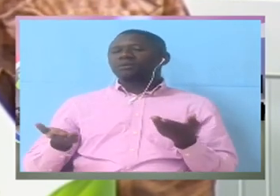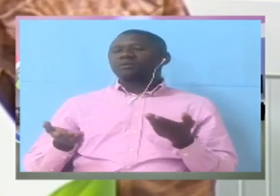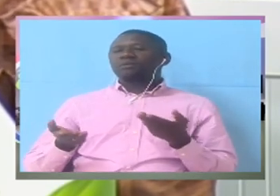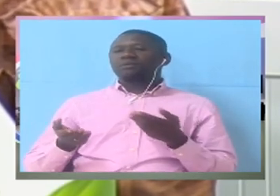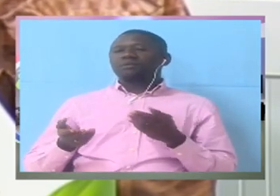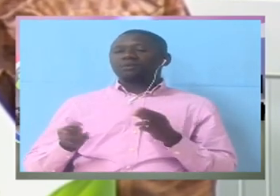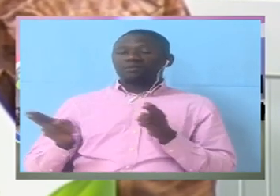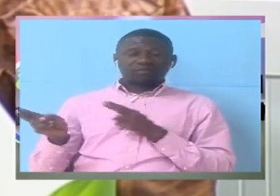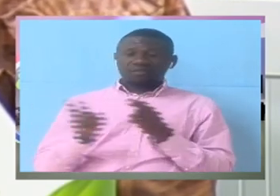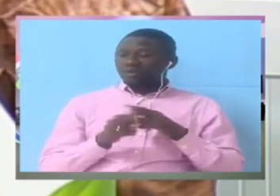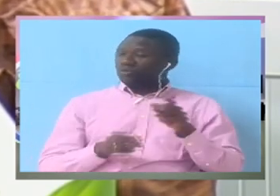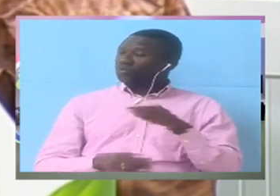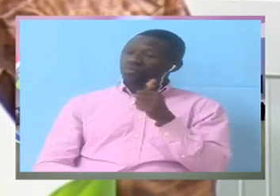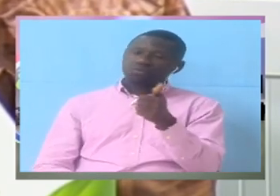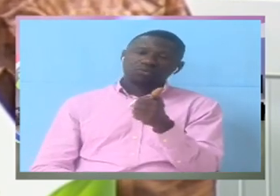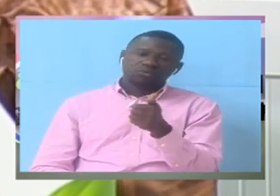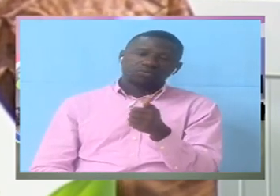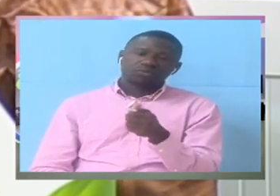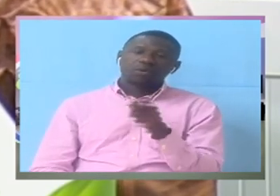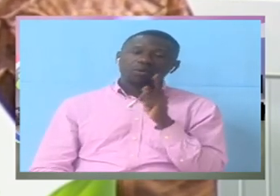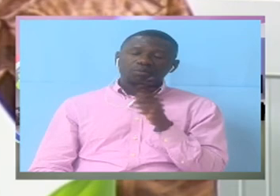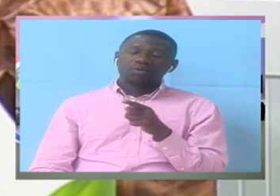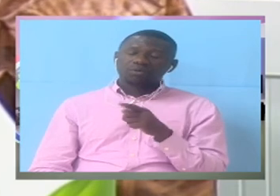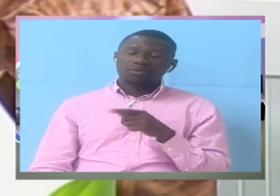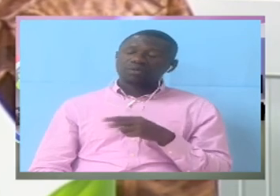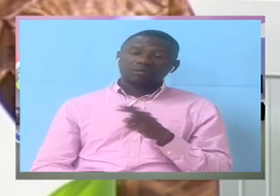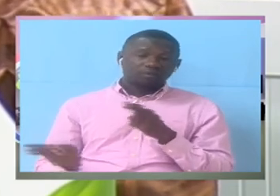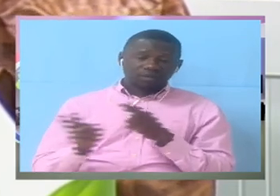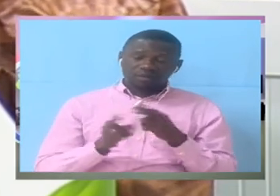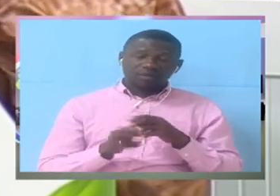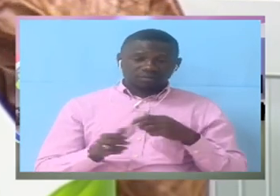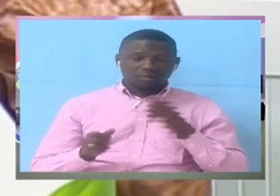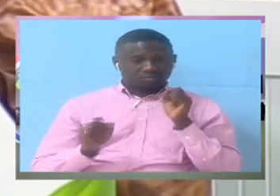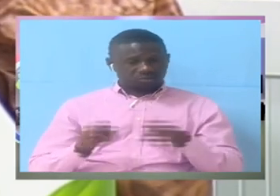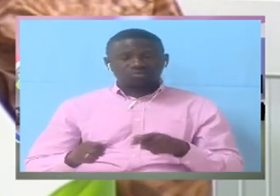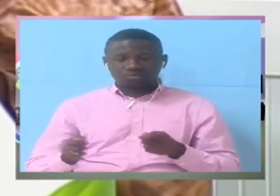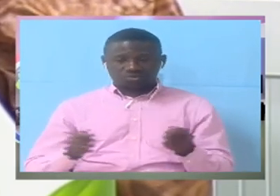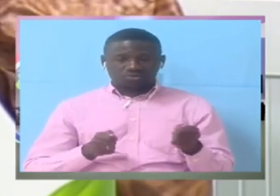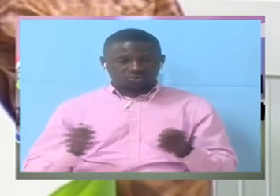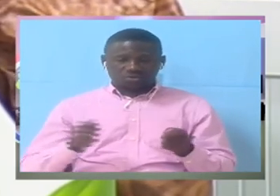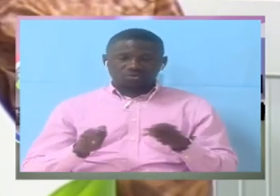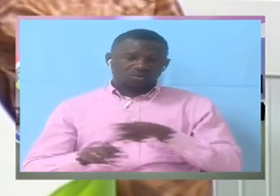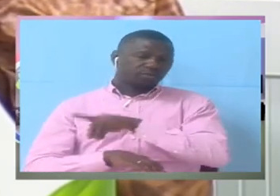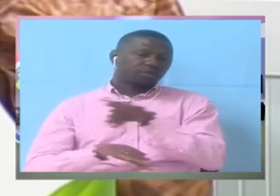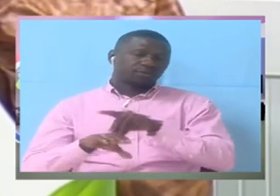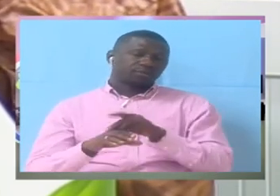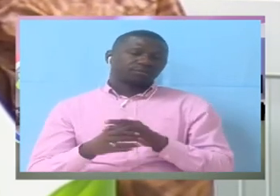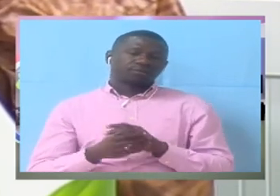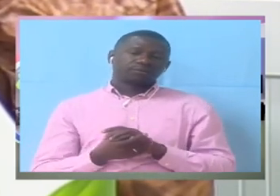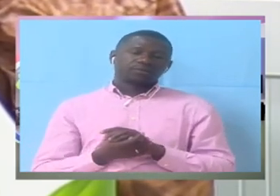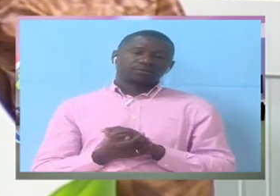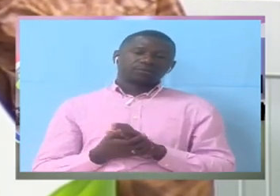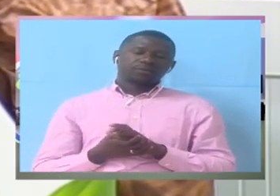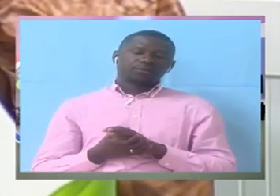Kelo mambeteade. War is not good. But war too makes other